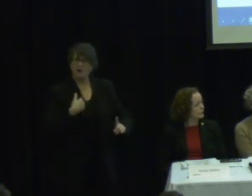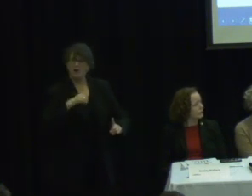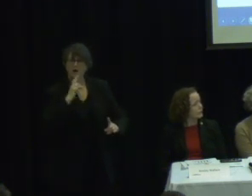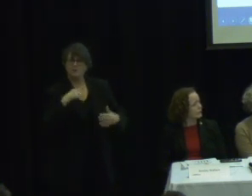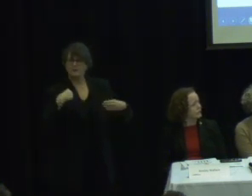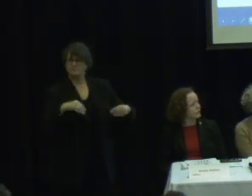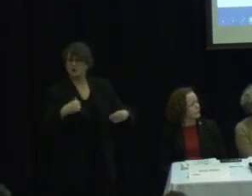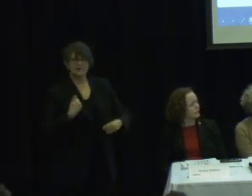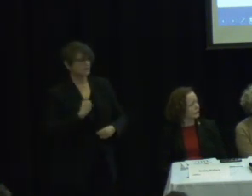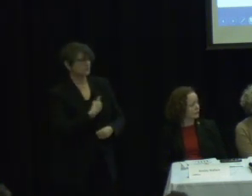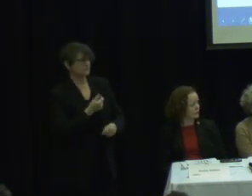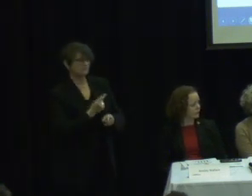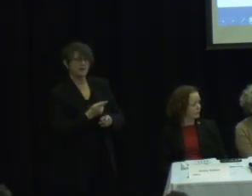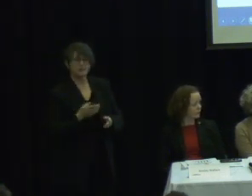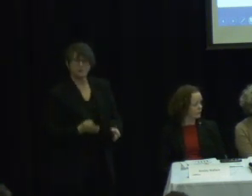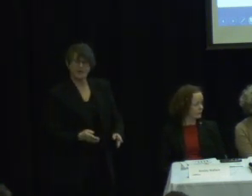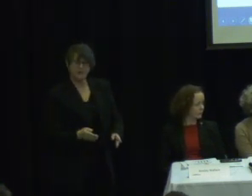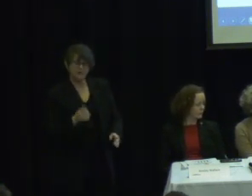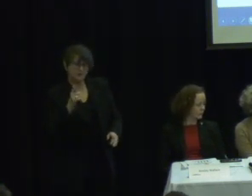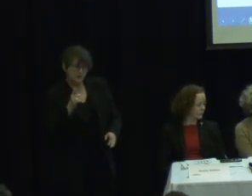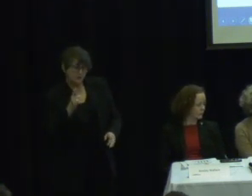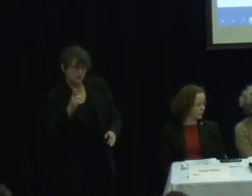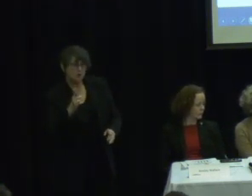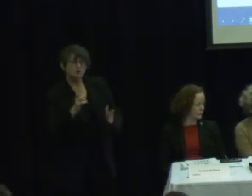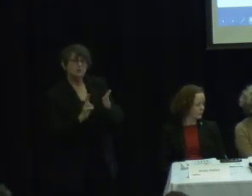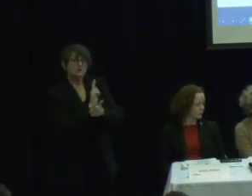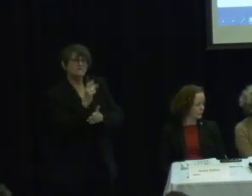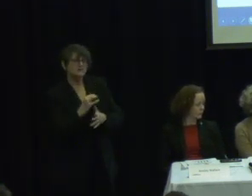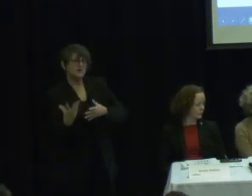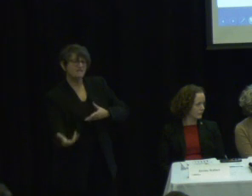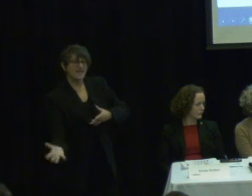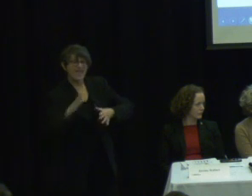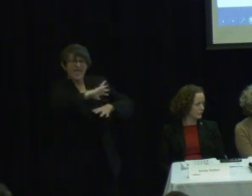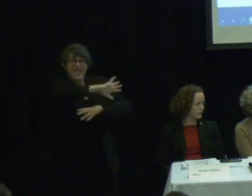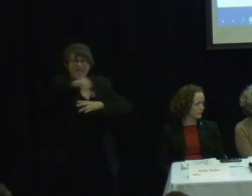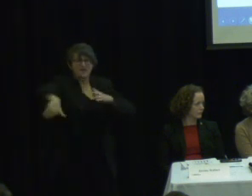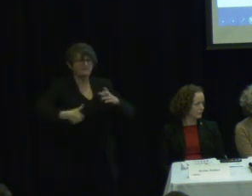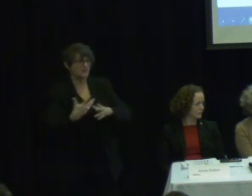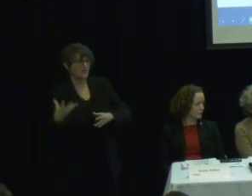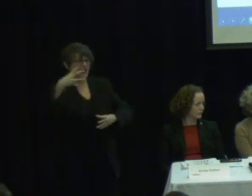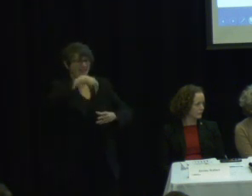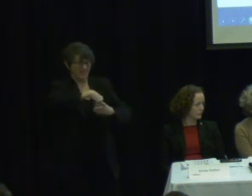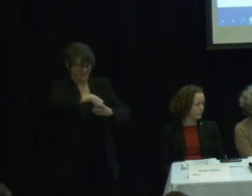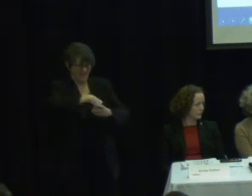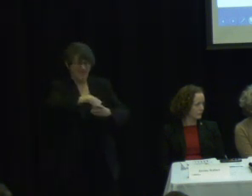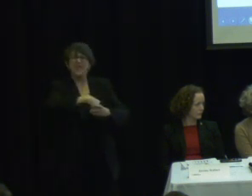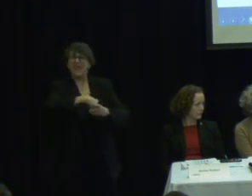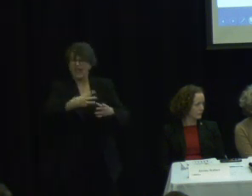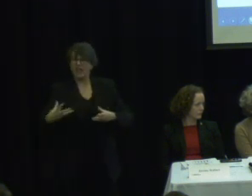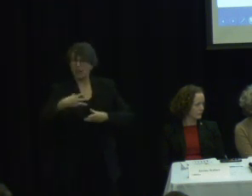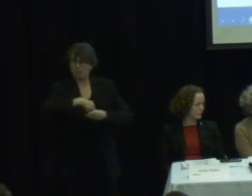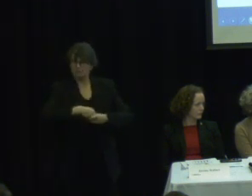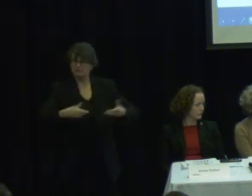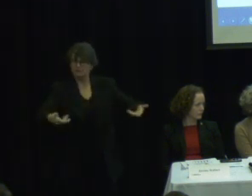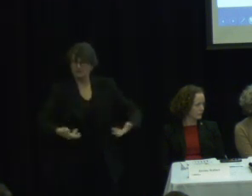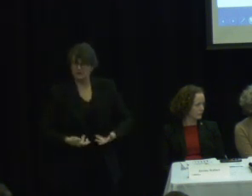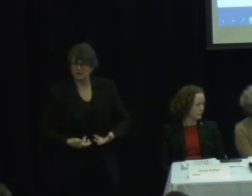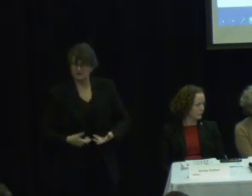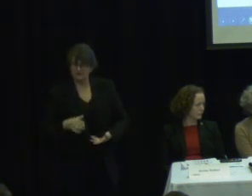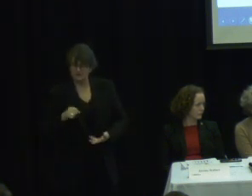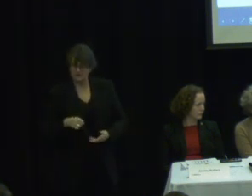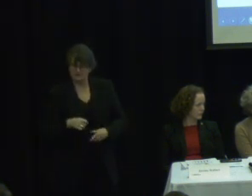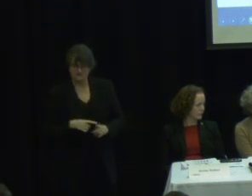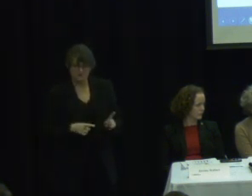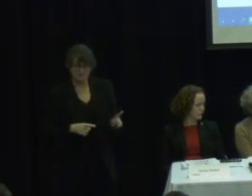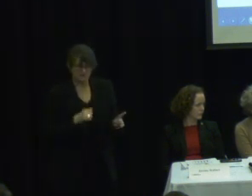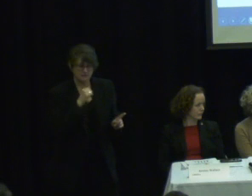be University of Everyone in an inclusive way, but it not necessarily that we just have no standards? And